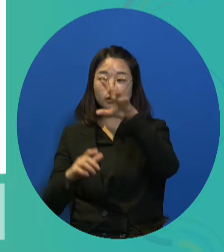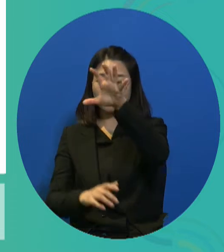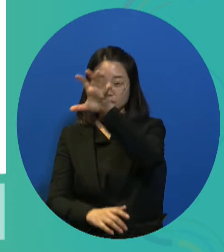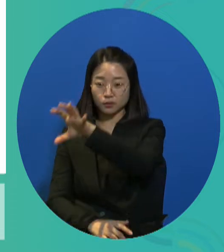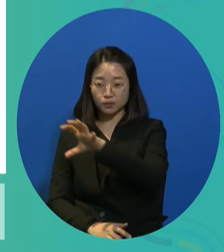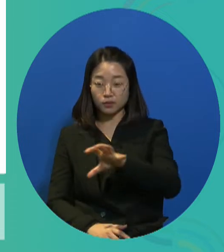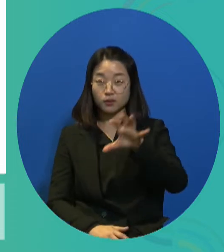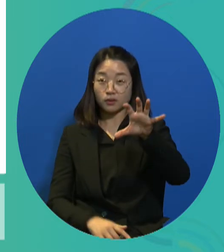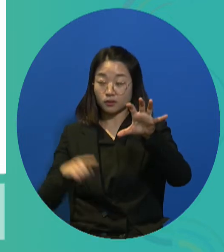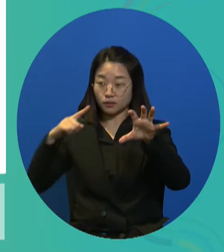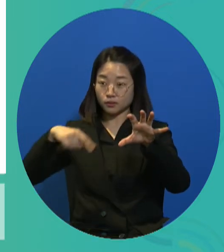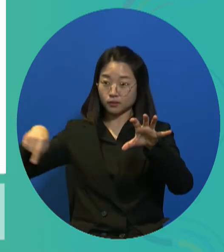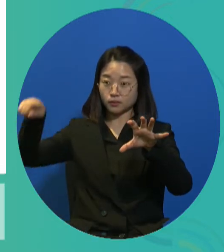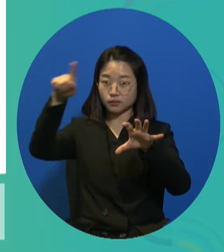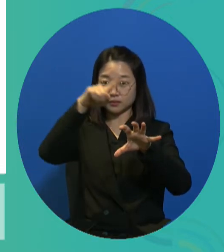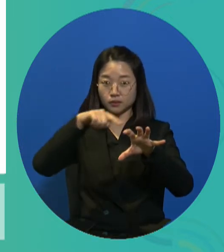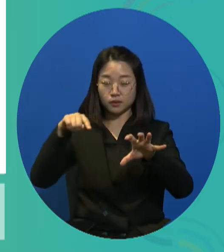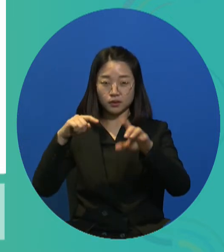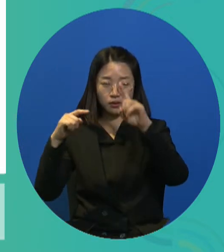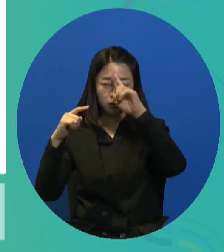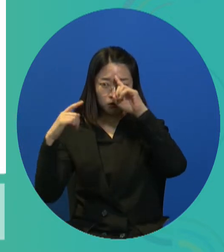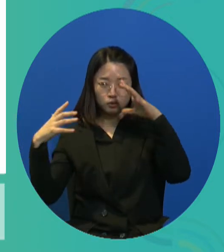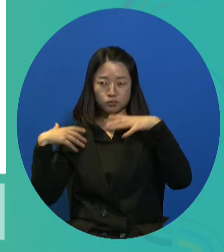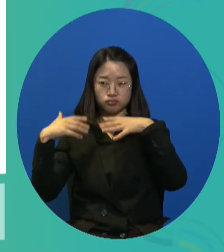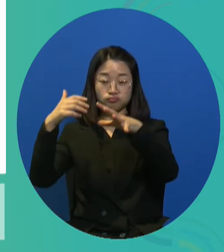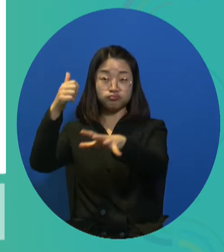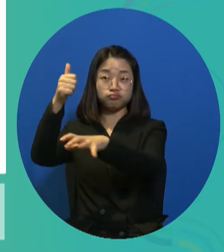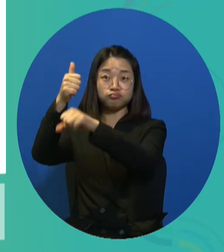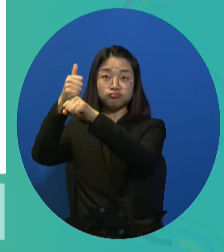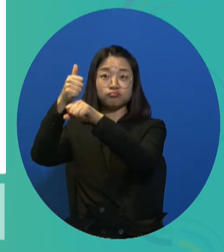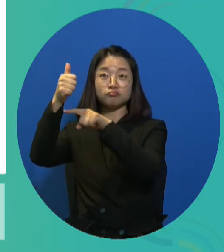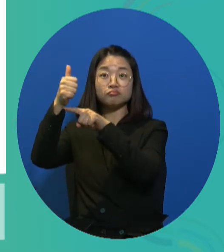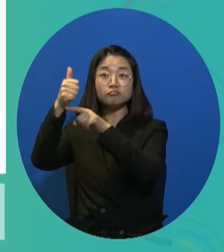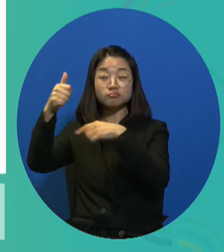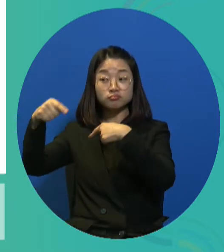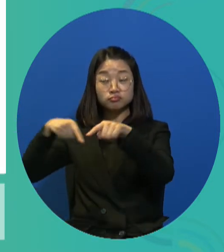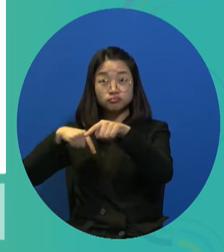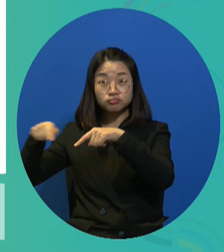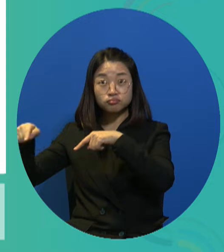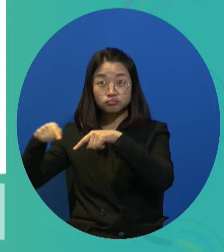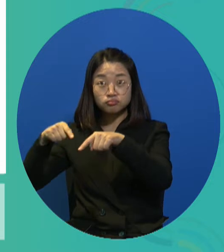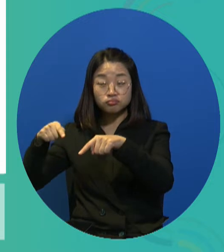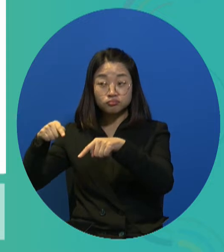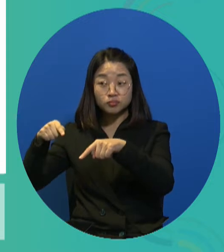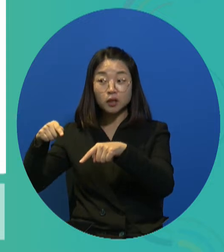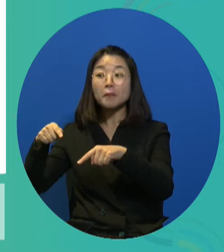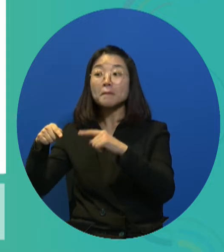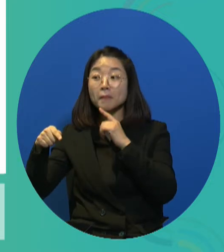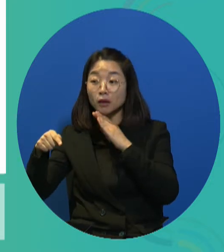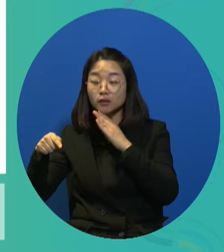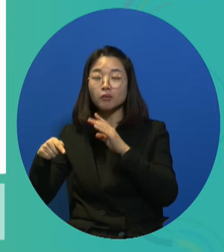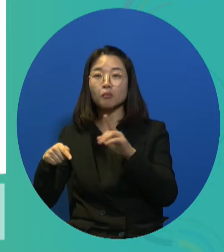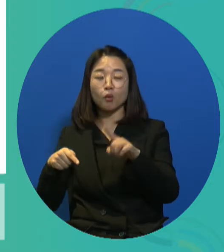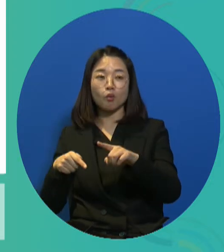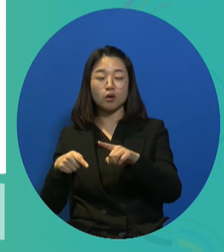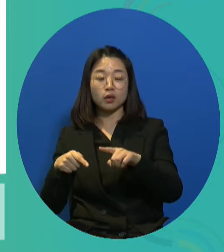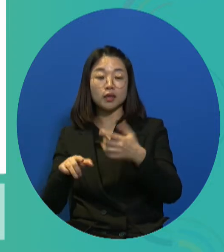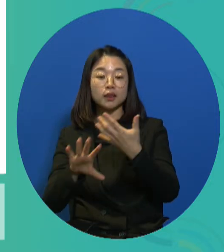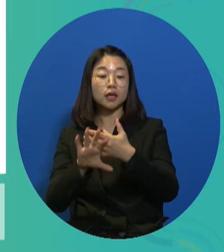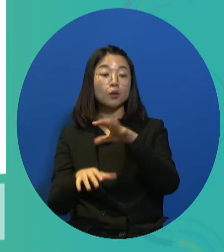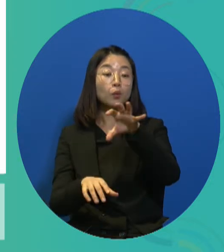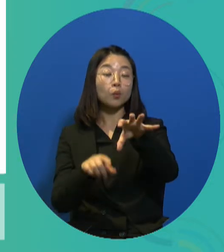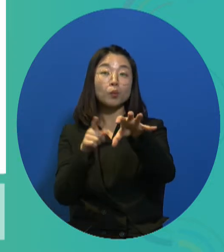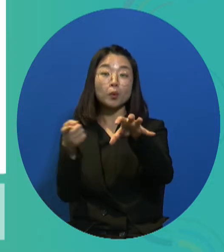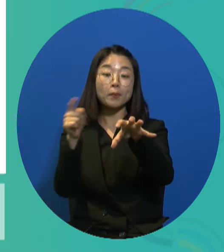all powers have been devolved to all nations, however. So Westminster has kept some powers over each